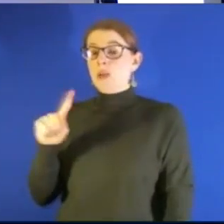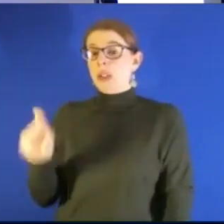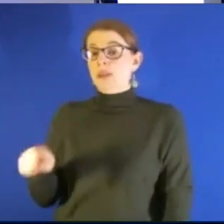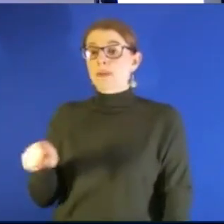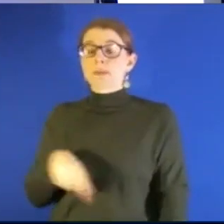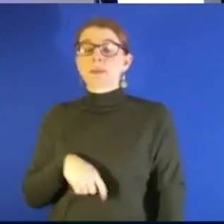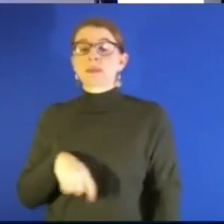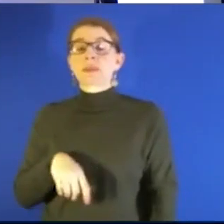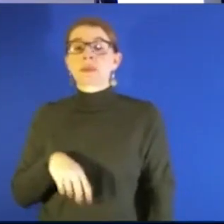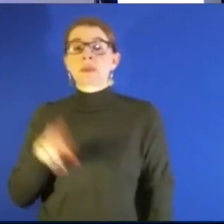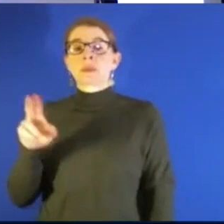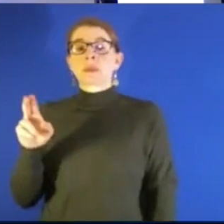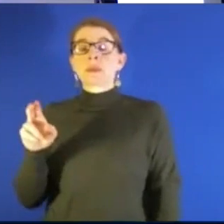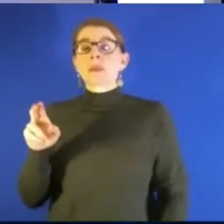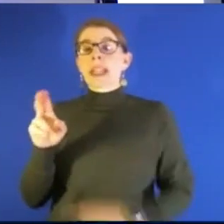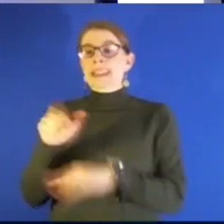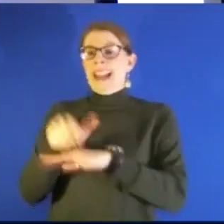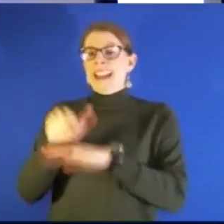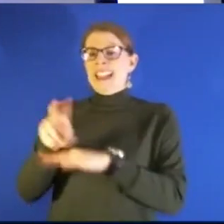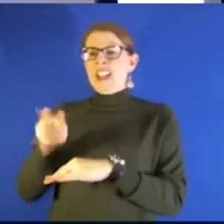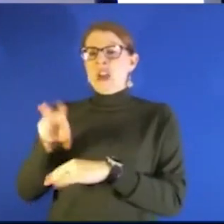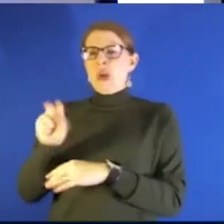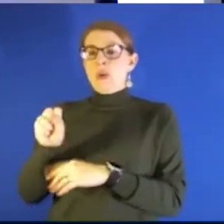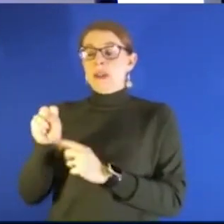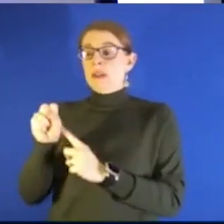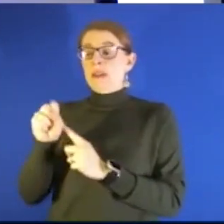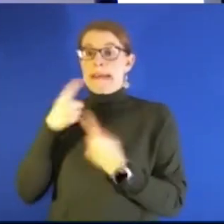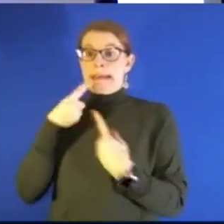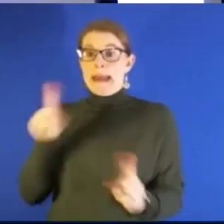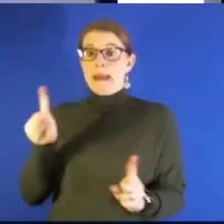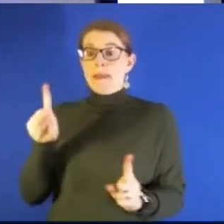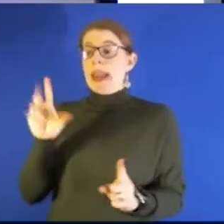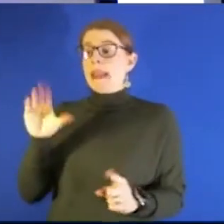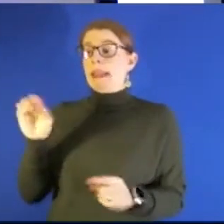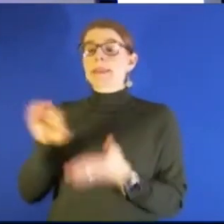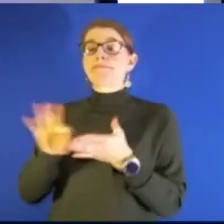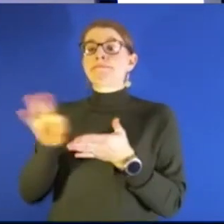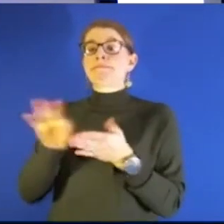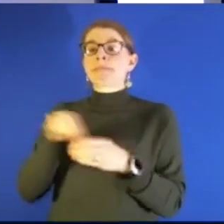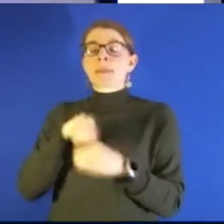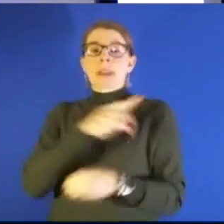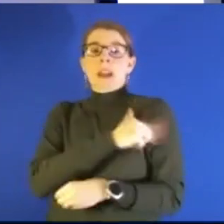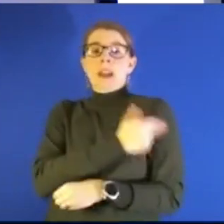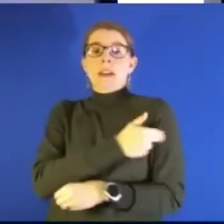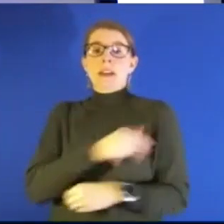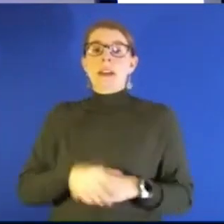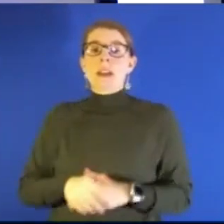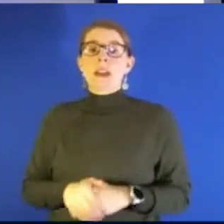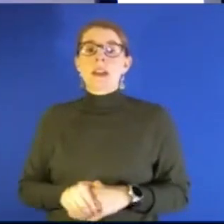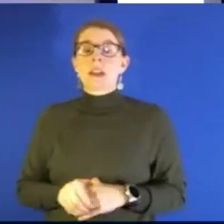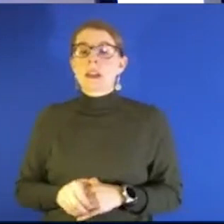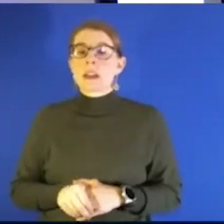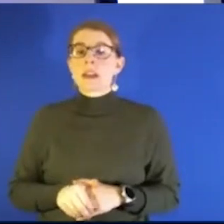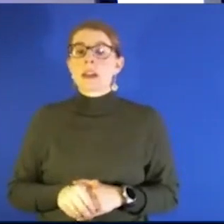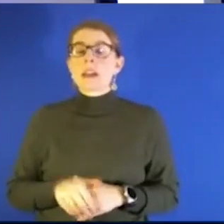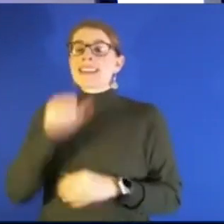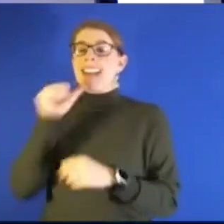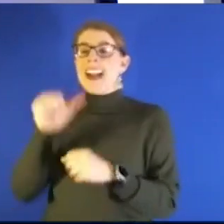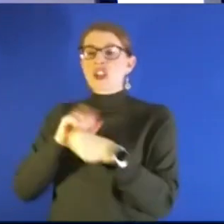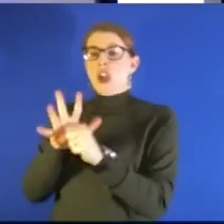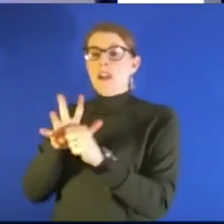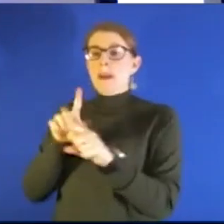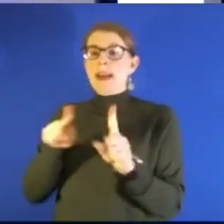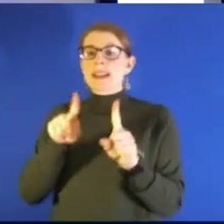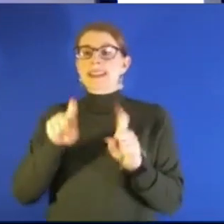that had a story that claimed that cases being counted in the hospital aren't often being hospitalized for COVID. They are just testing positive